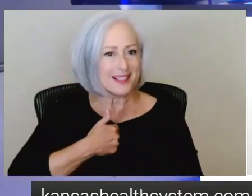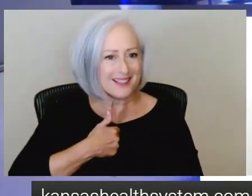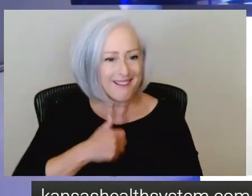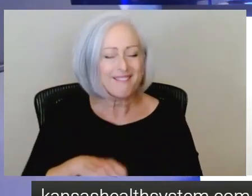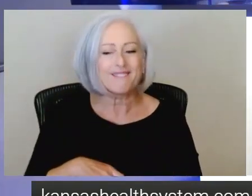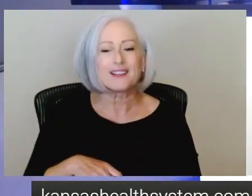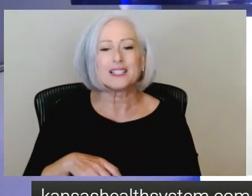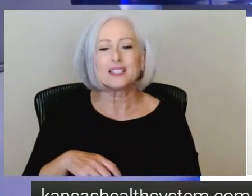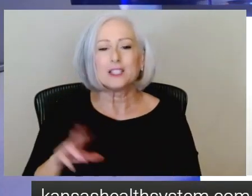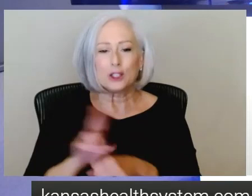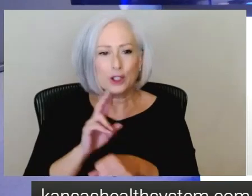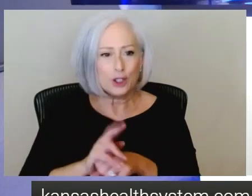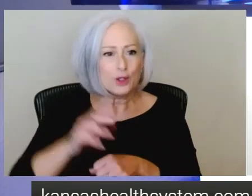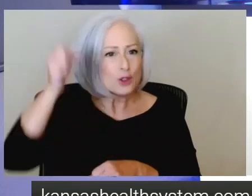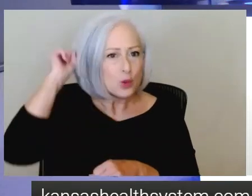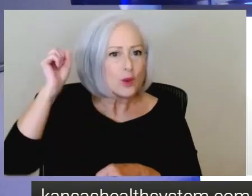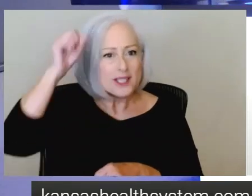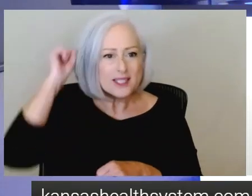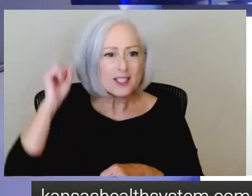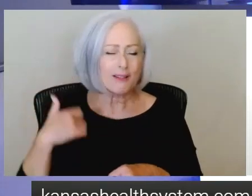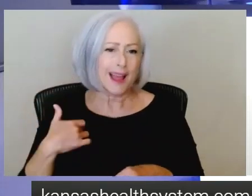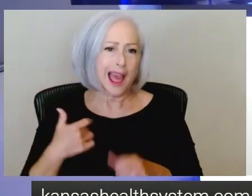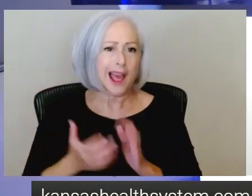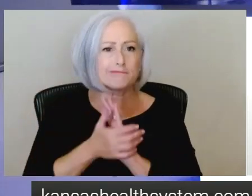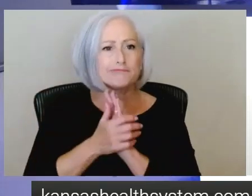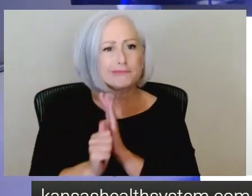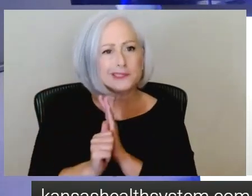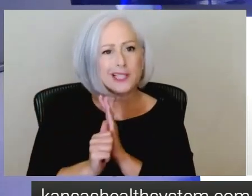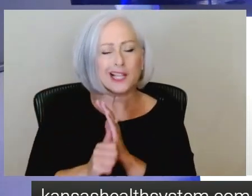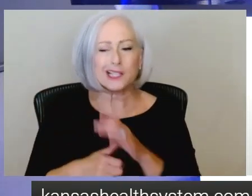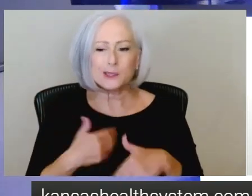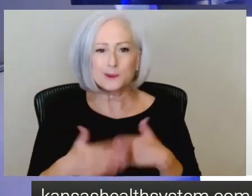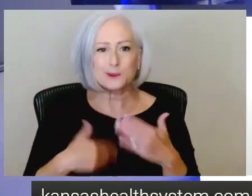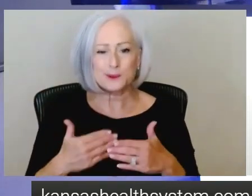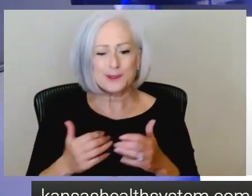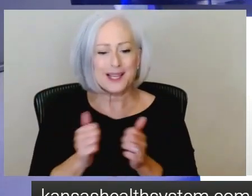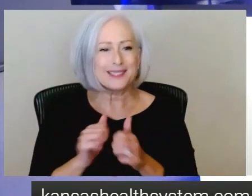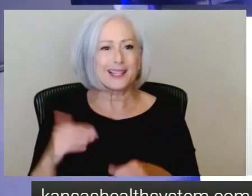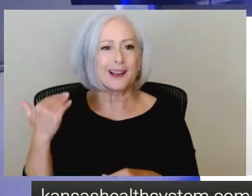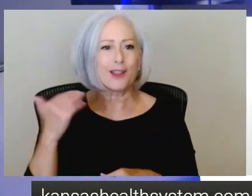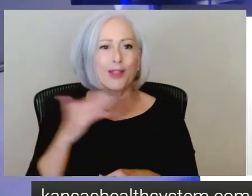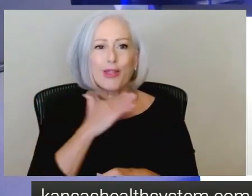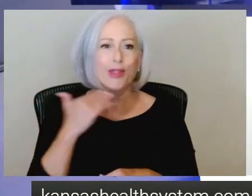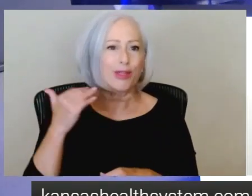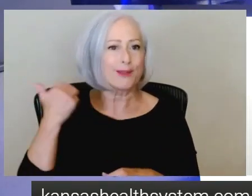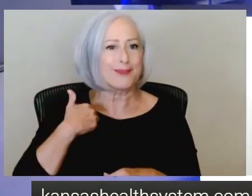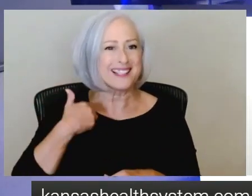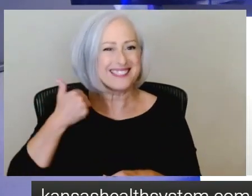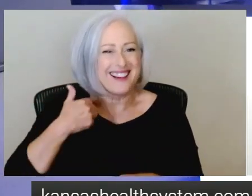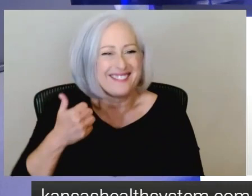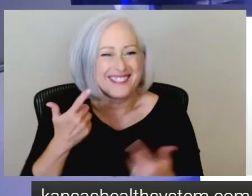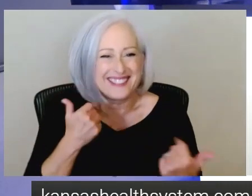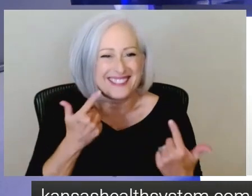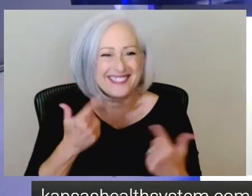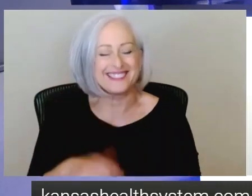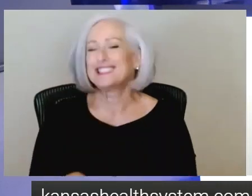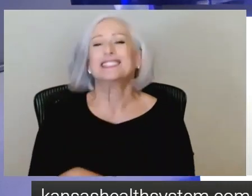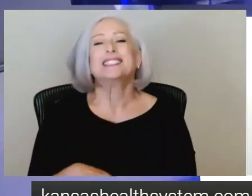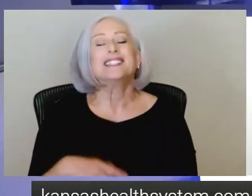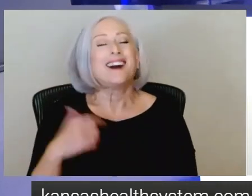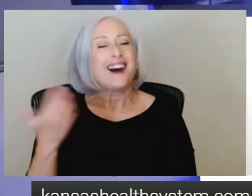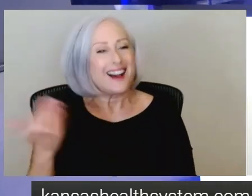Used the razor, had my technique down, didn't cut my head off. Thought I was doing pretty good. Good. You're looking good. Yeah, All right, go. as is Evelyn, again, our